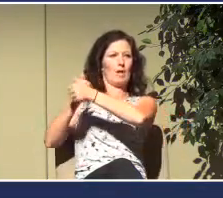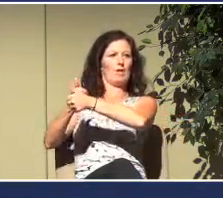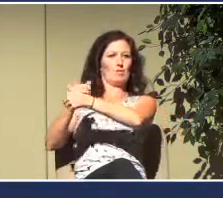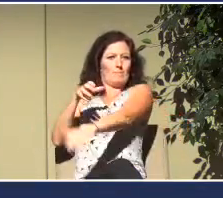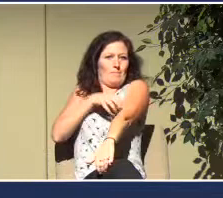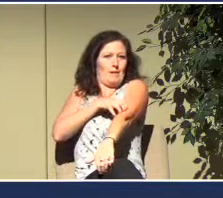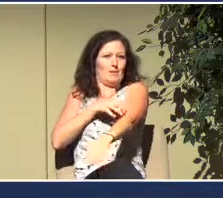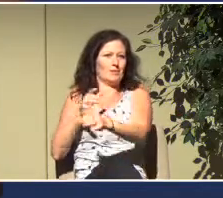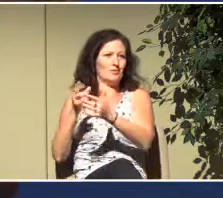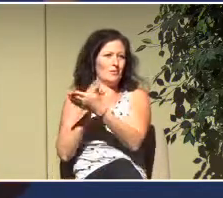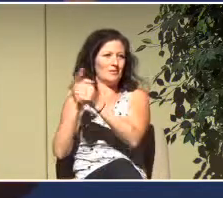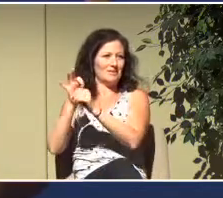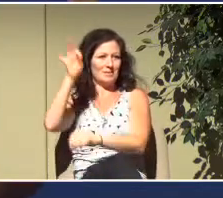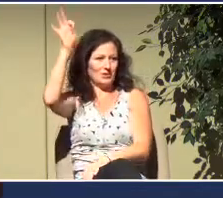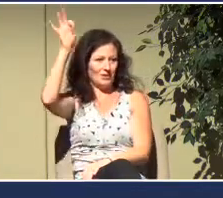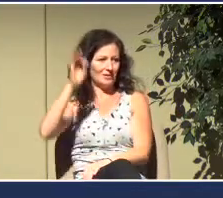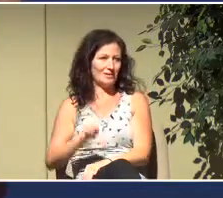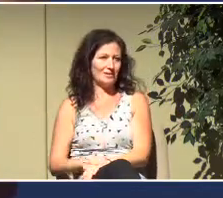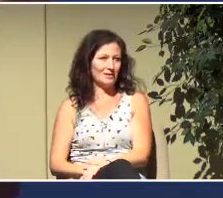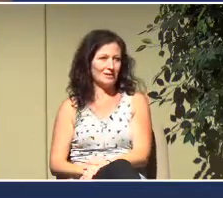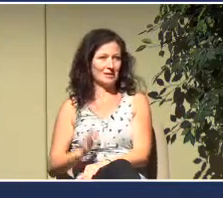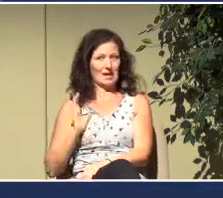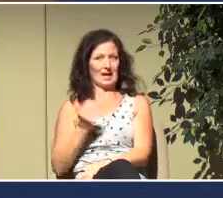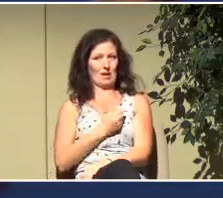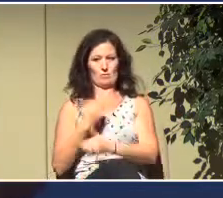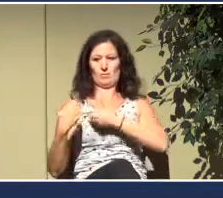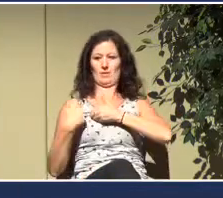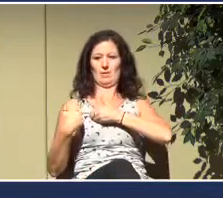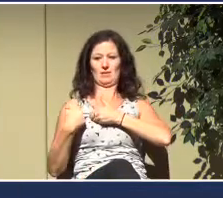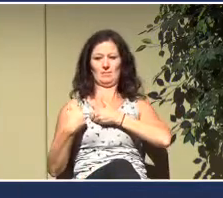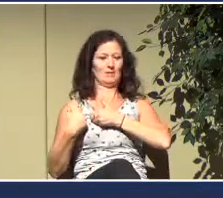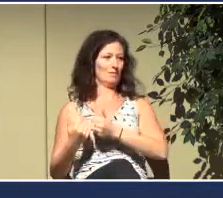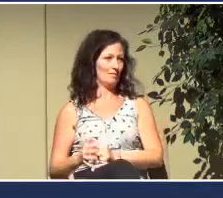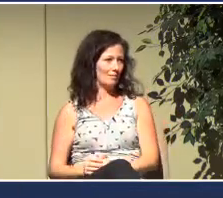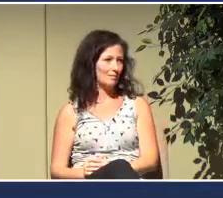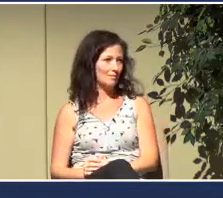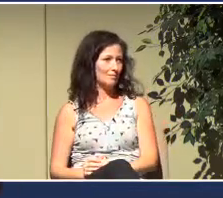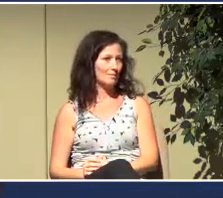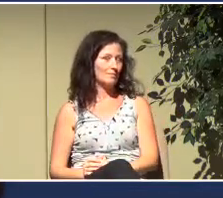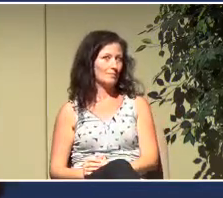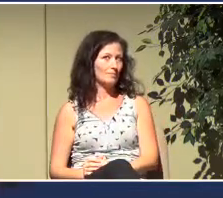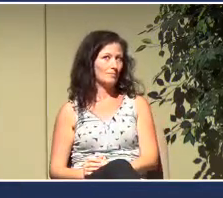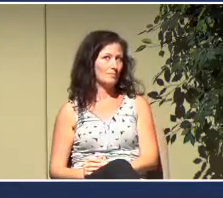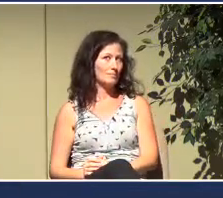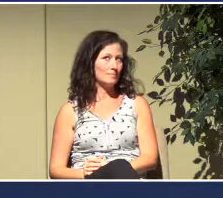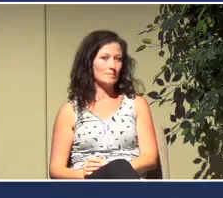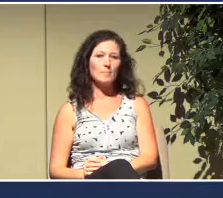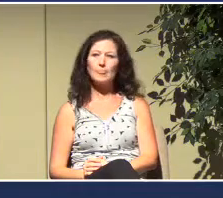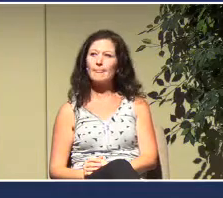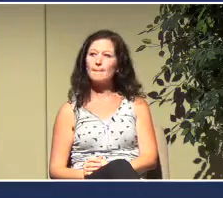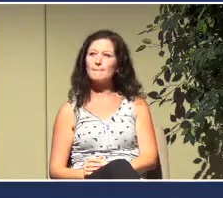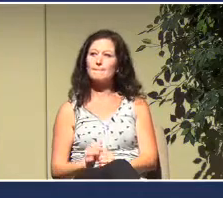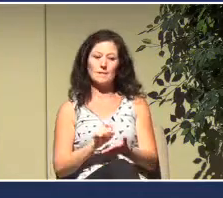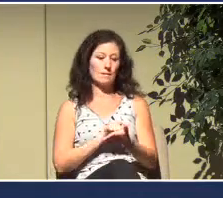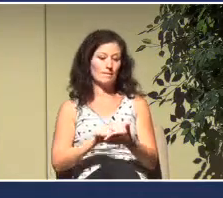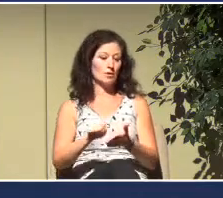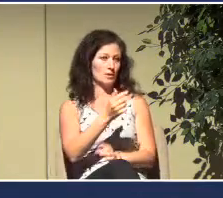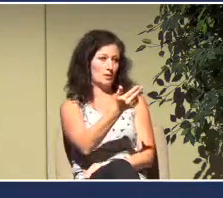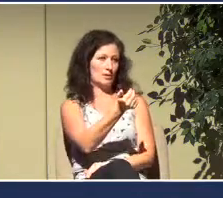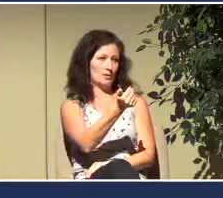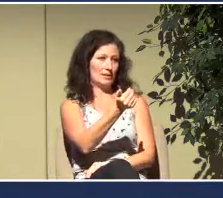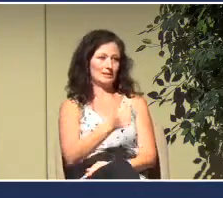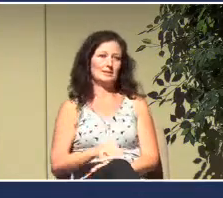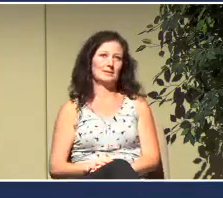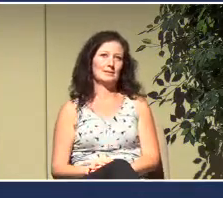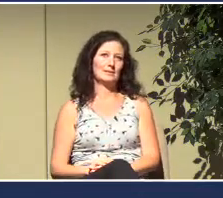That's our obligation. That's how it works, at least in this context. Okay? So verse 13.